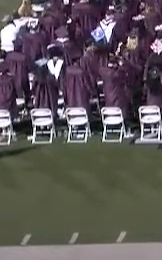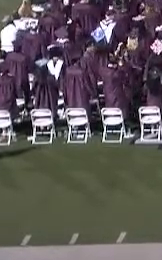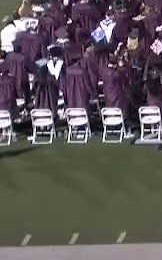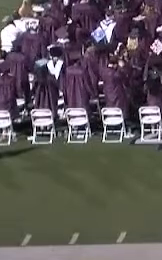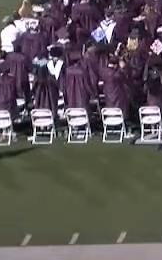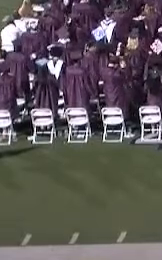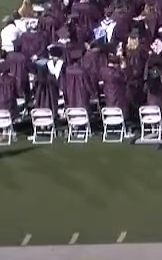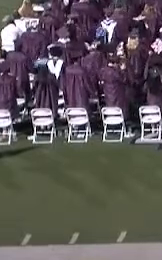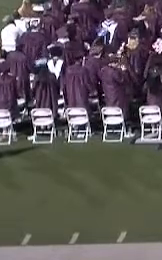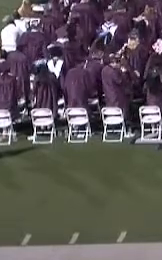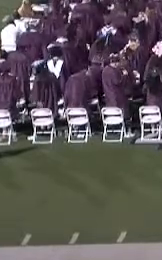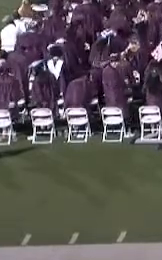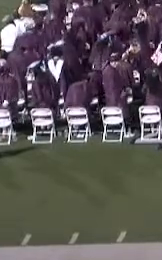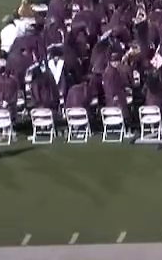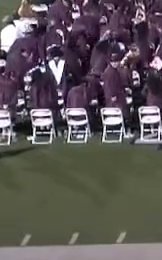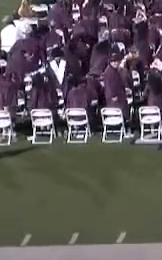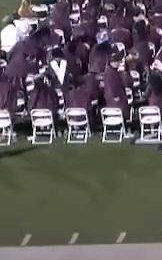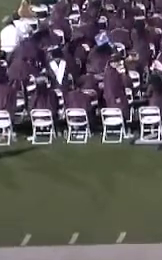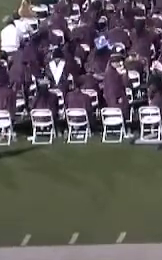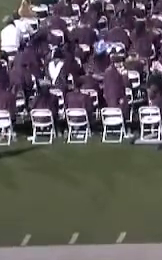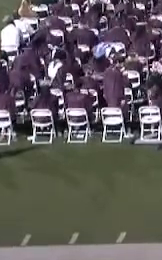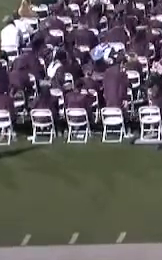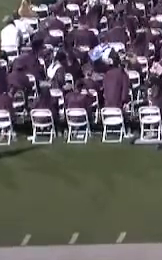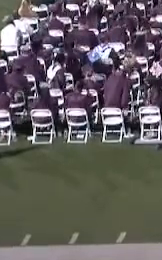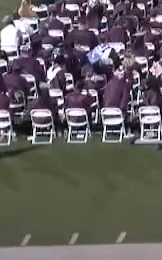You may be seated.